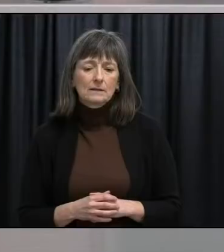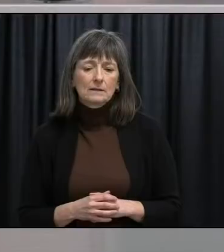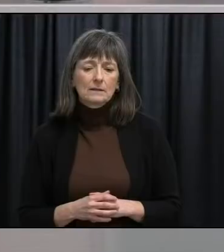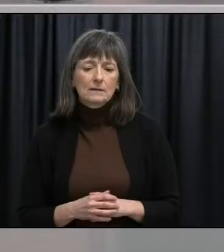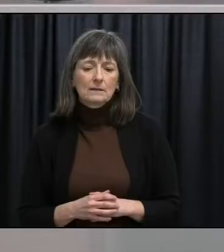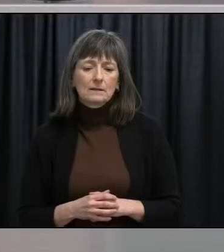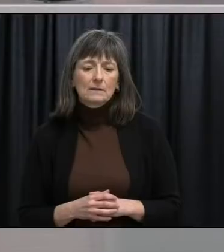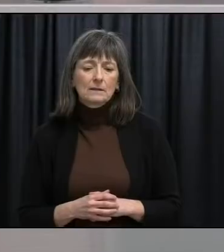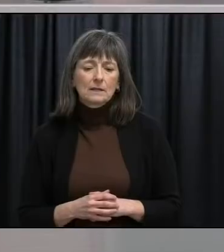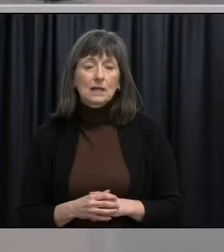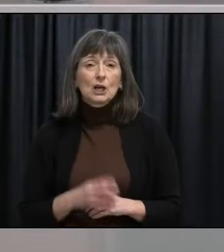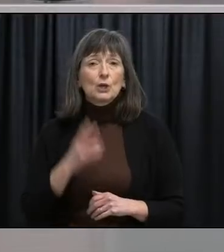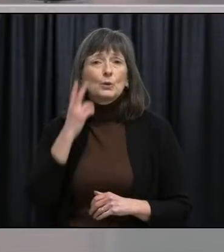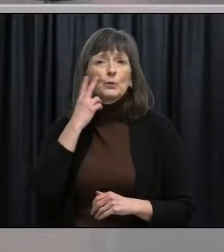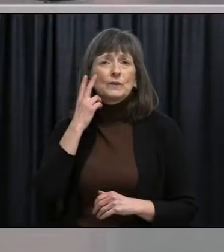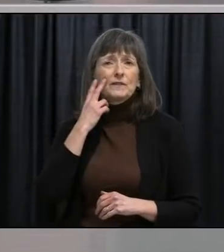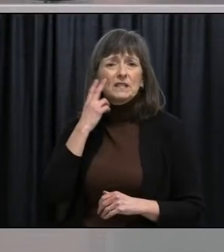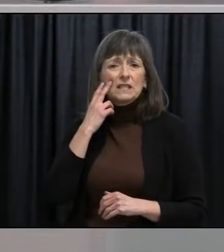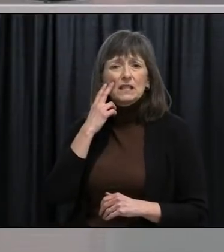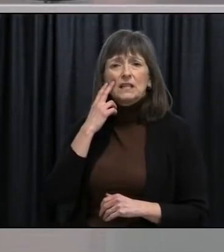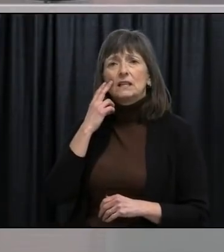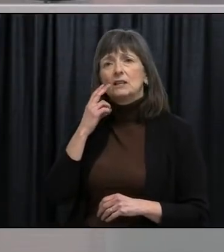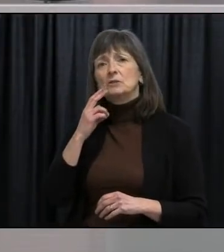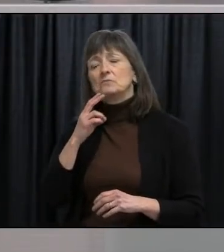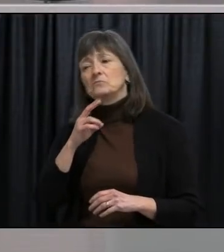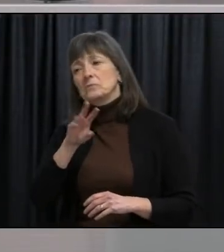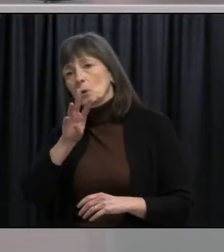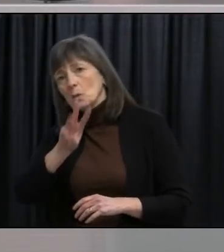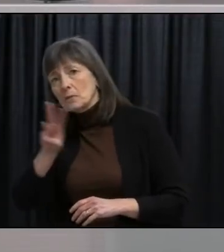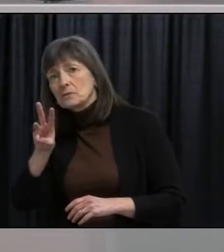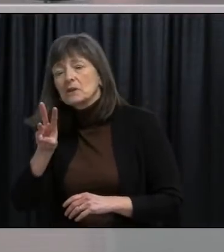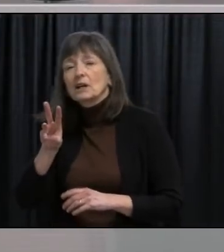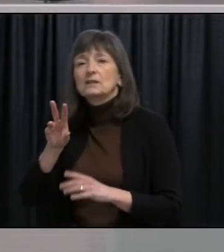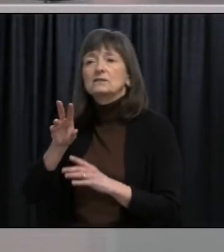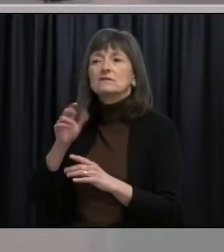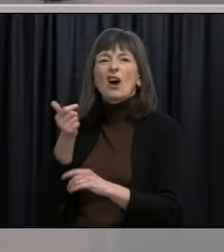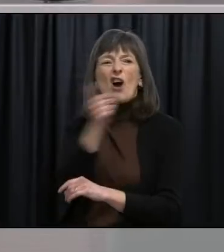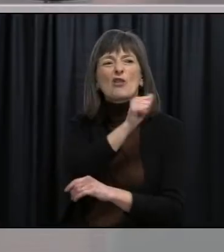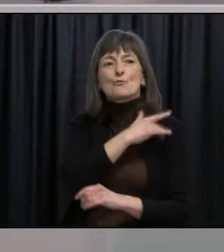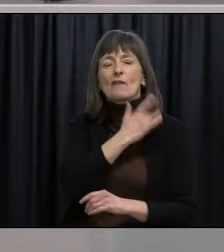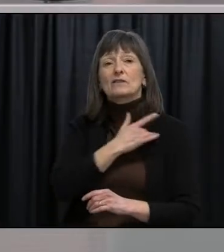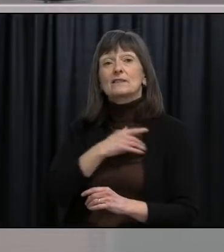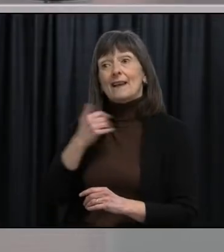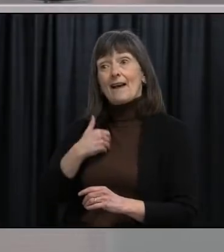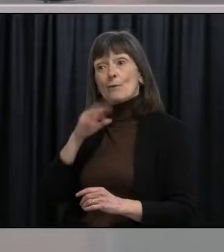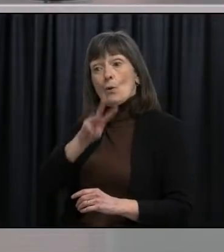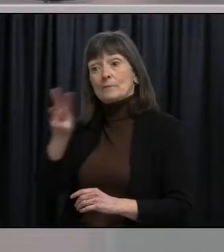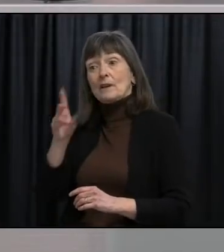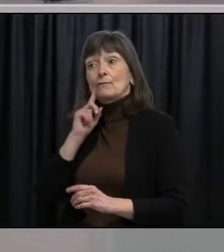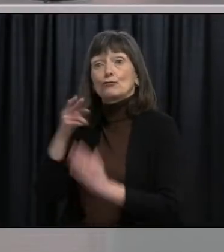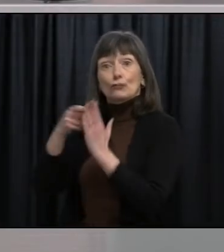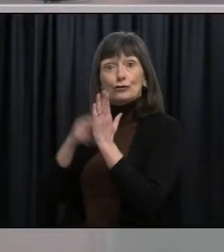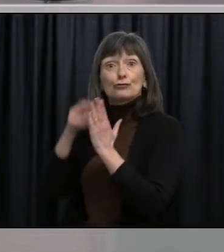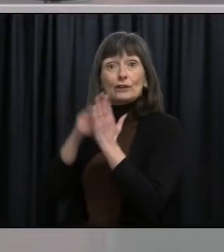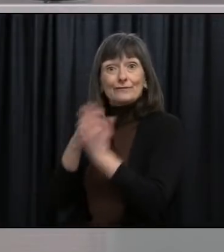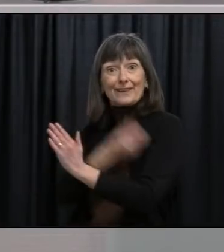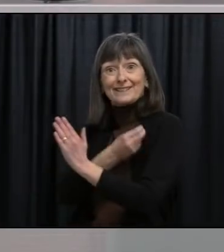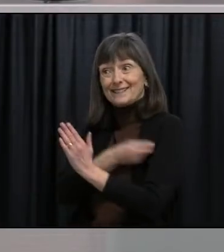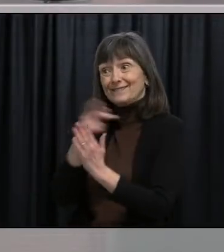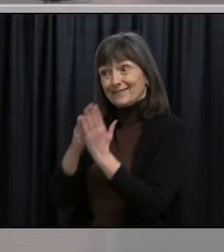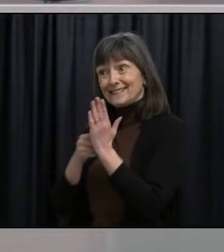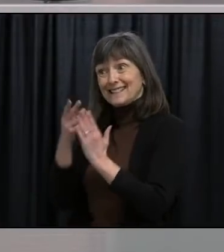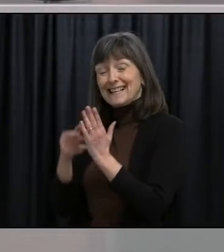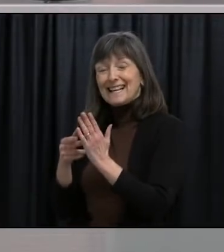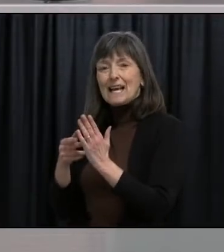get your vaccine, or say making an appointment, crash in other provinces. There's been issues with call centers. I mean, we've seen it with